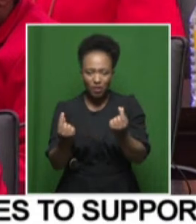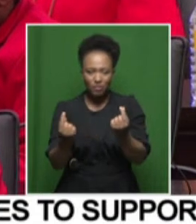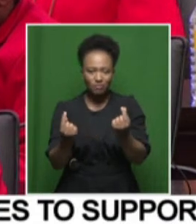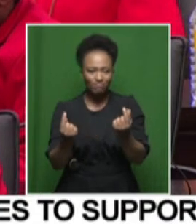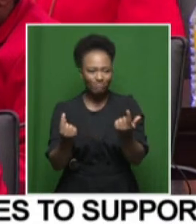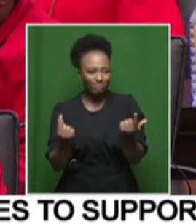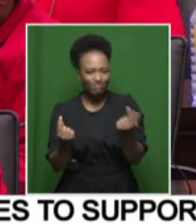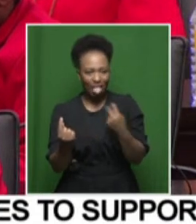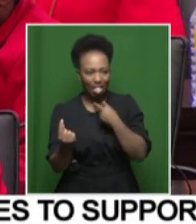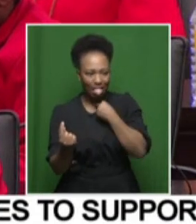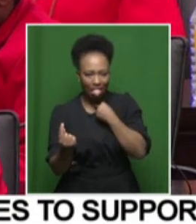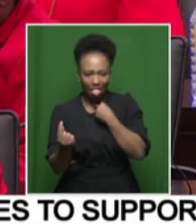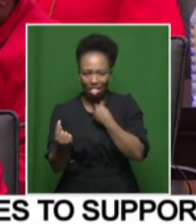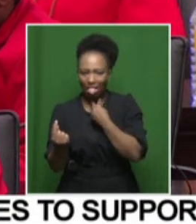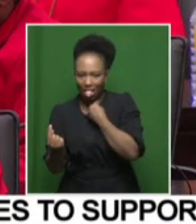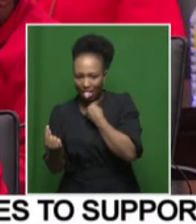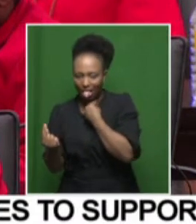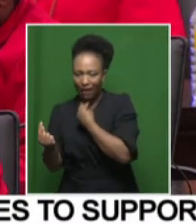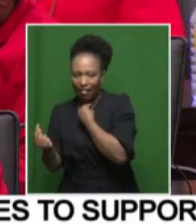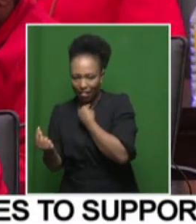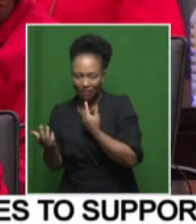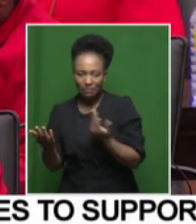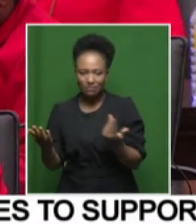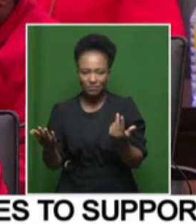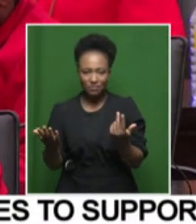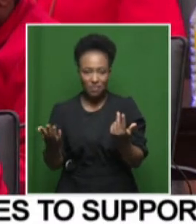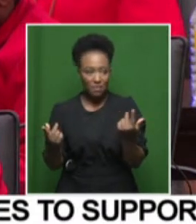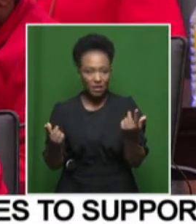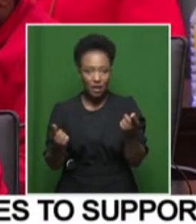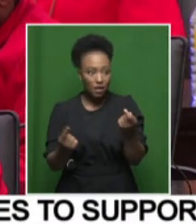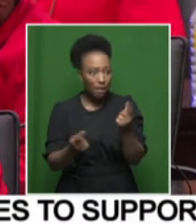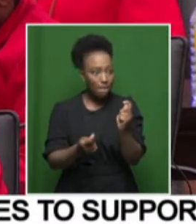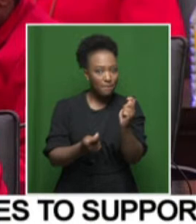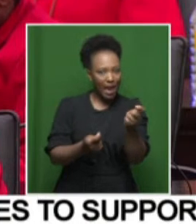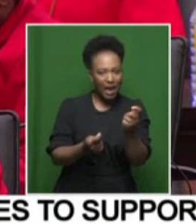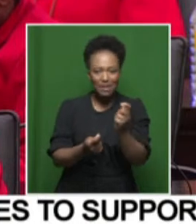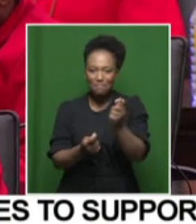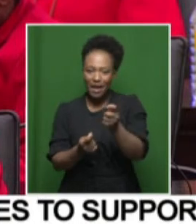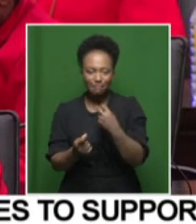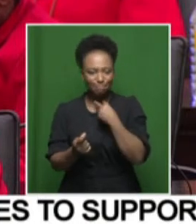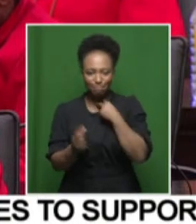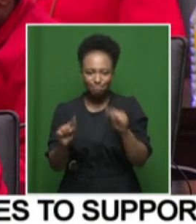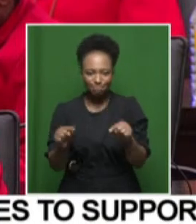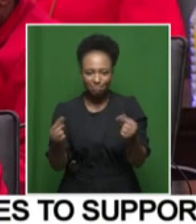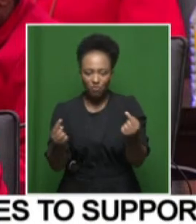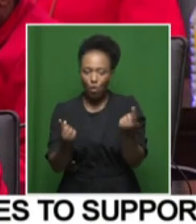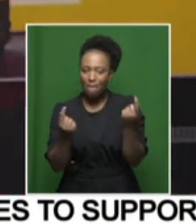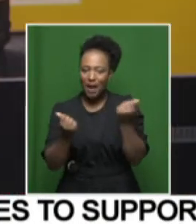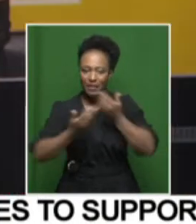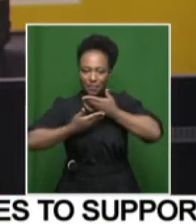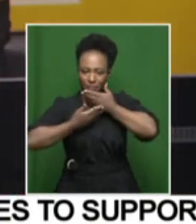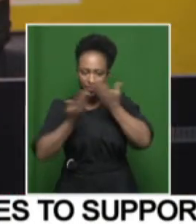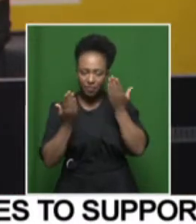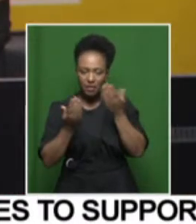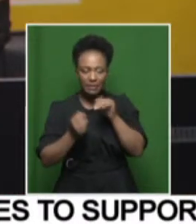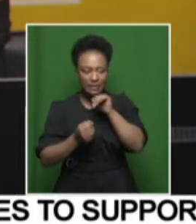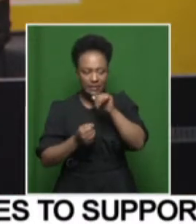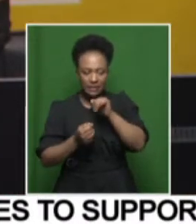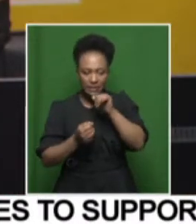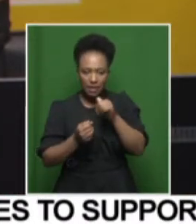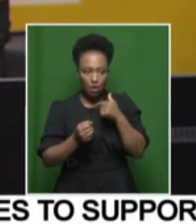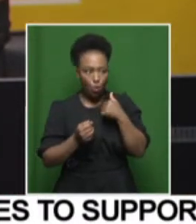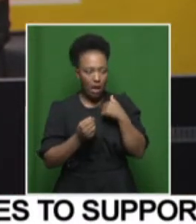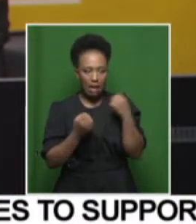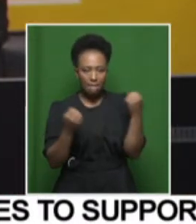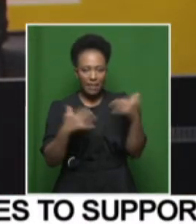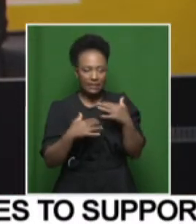it can't be able to fund it. One or the other, we've got to create some magic within the fiscus